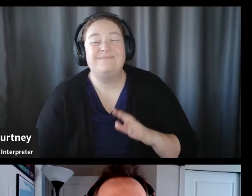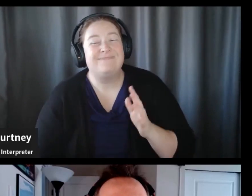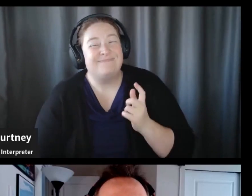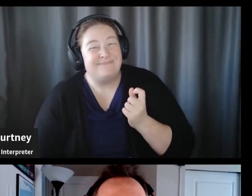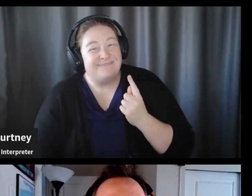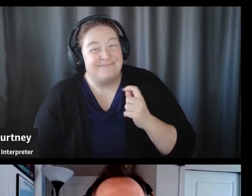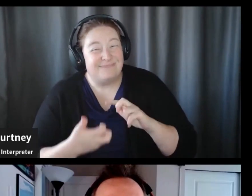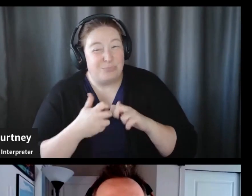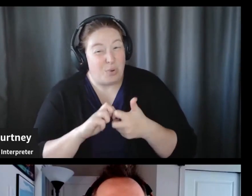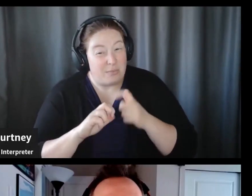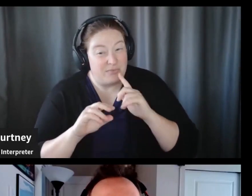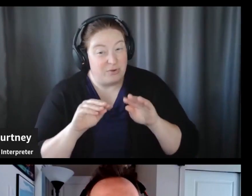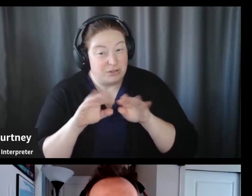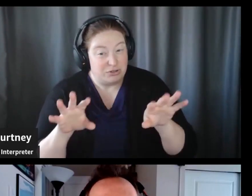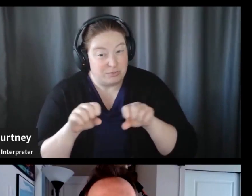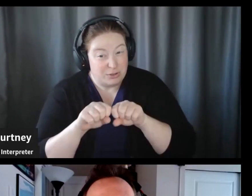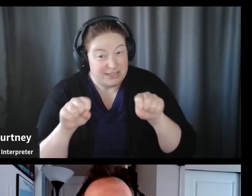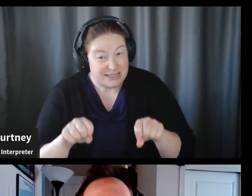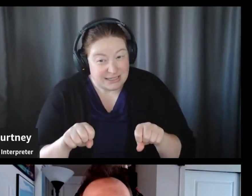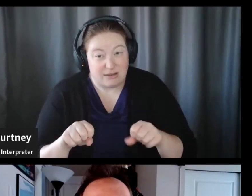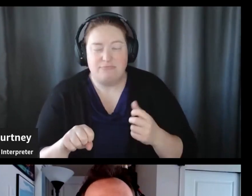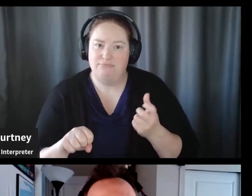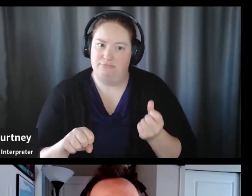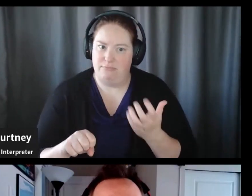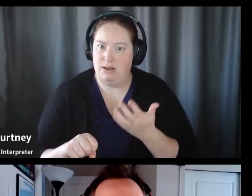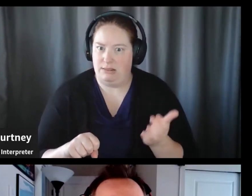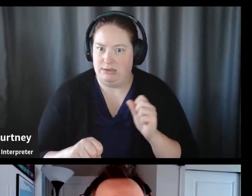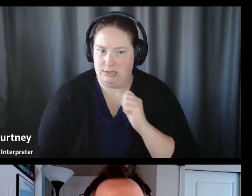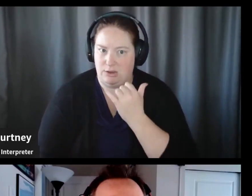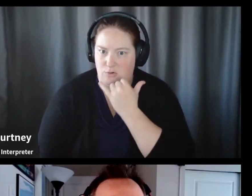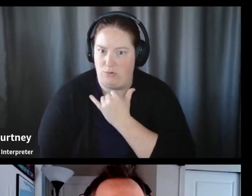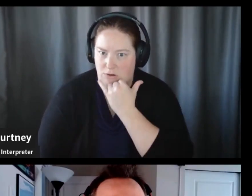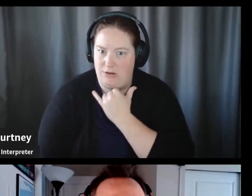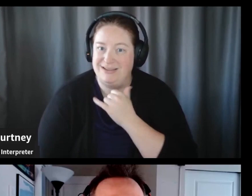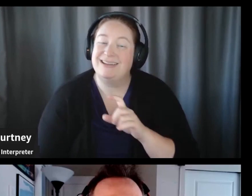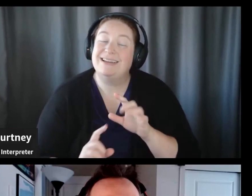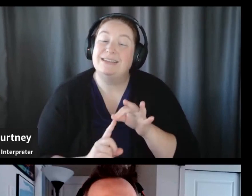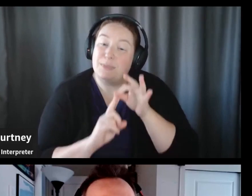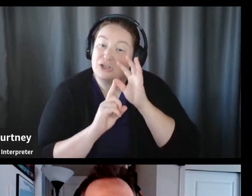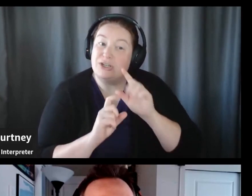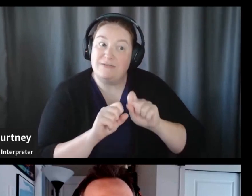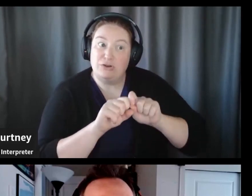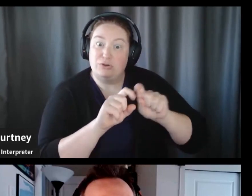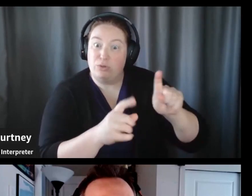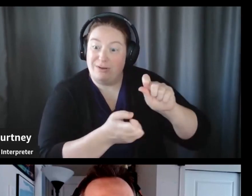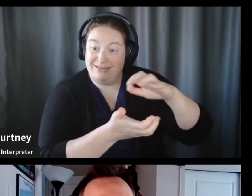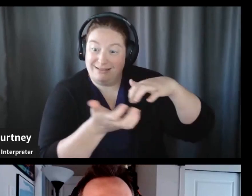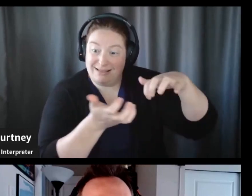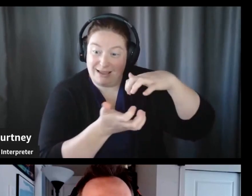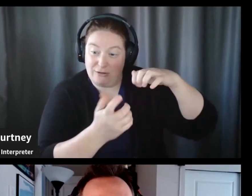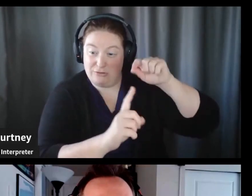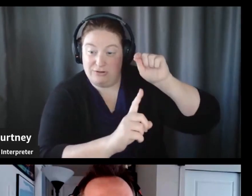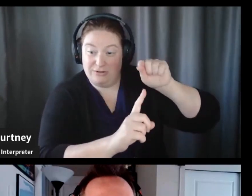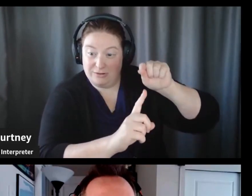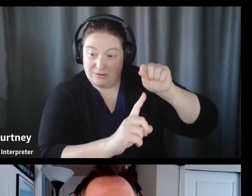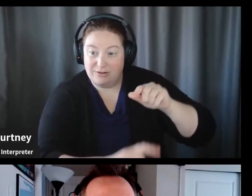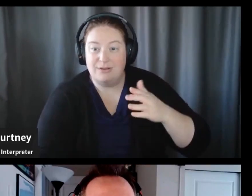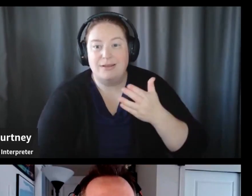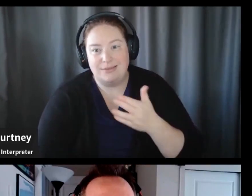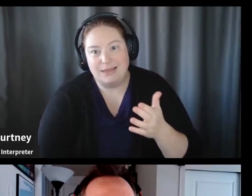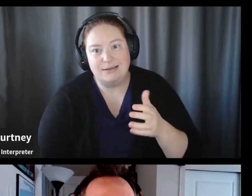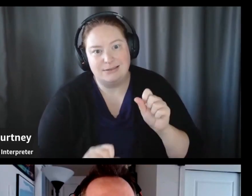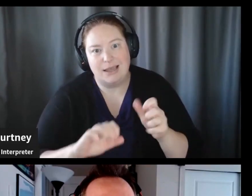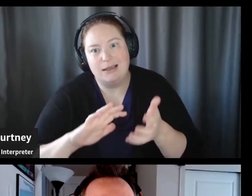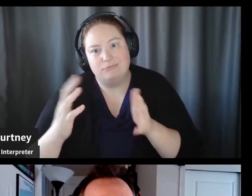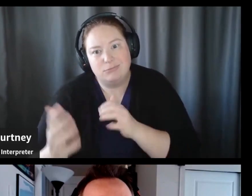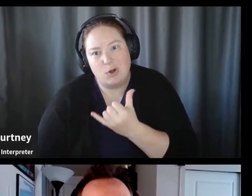distributed system is a lot of things can go wrong, and especially when they are deployed in the cloud. right? Things go wrong, right? There could be a